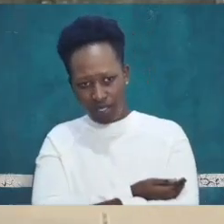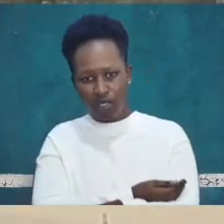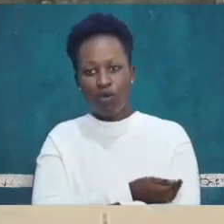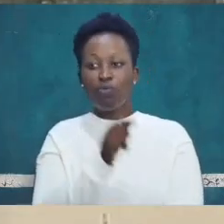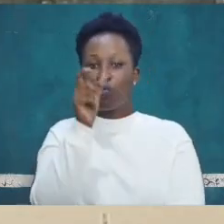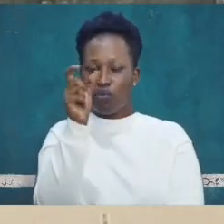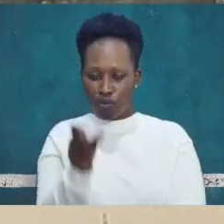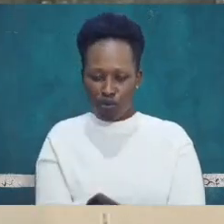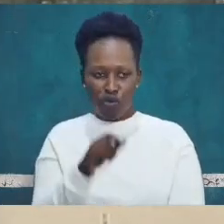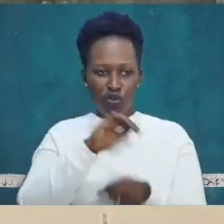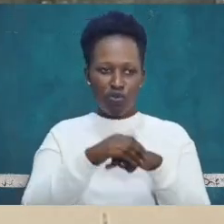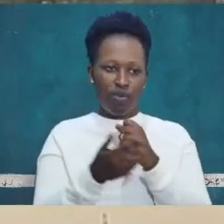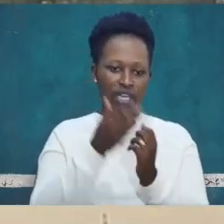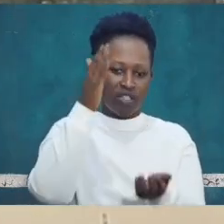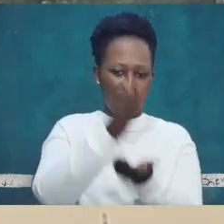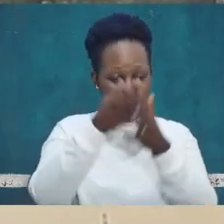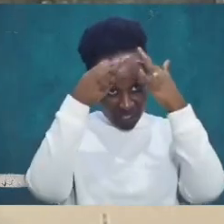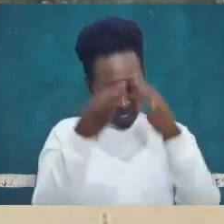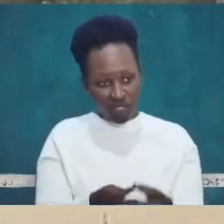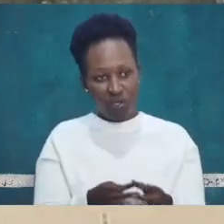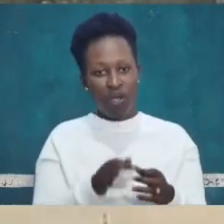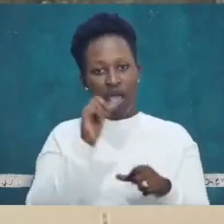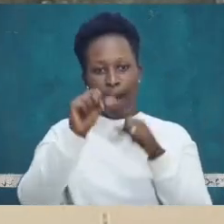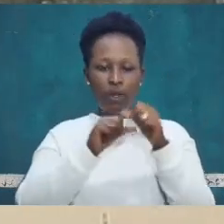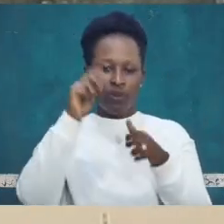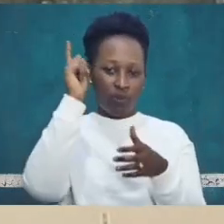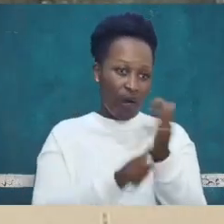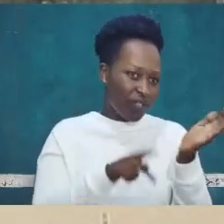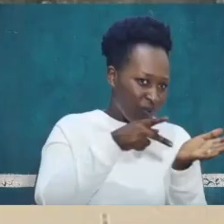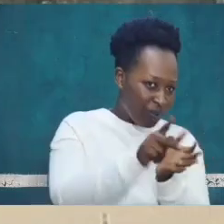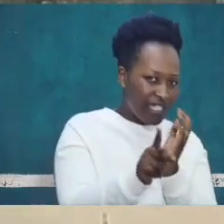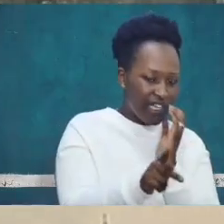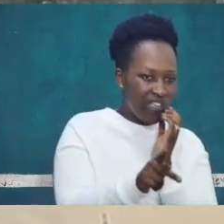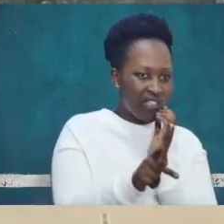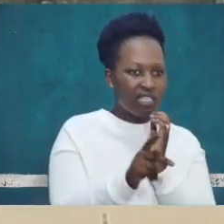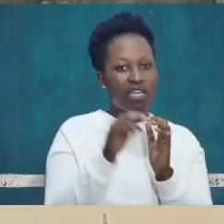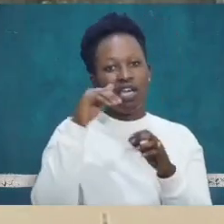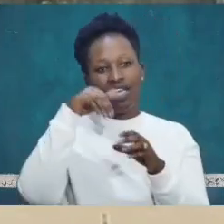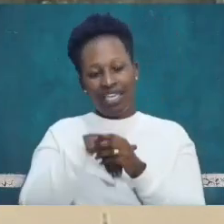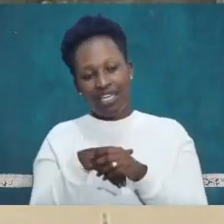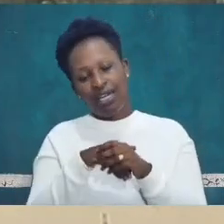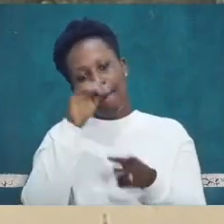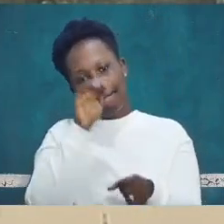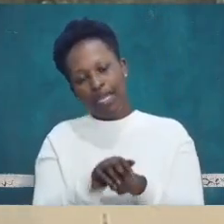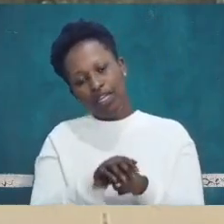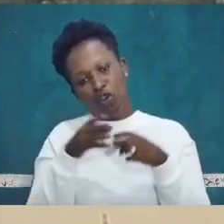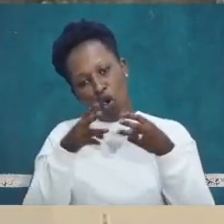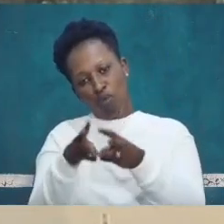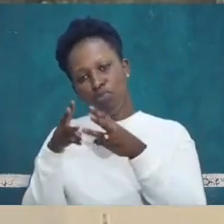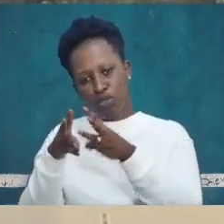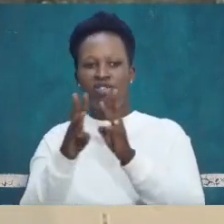consumer to make the right decision on what to purchase among many